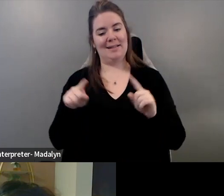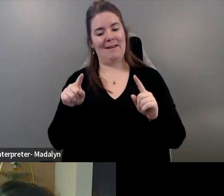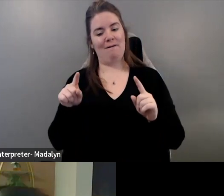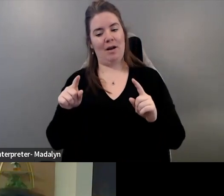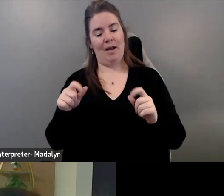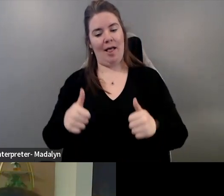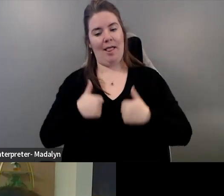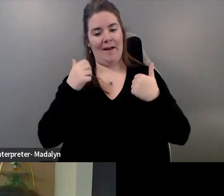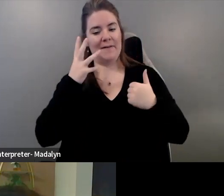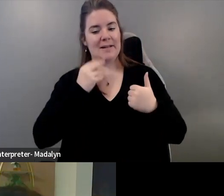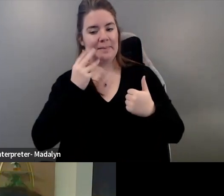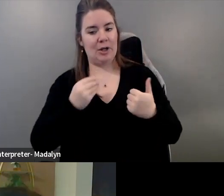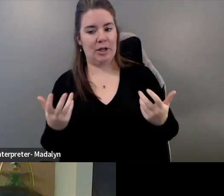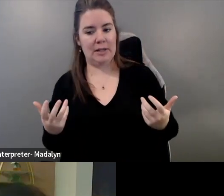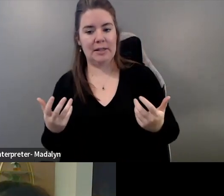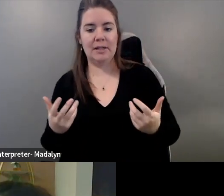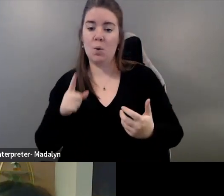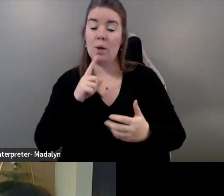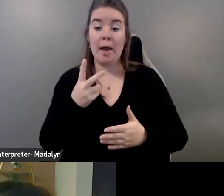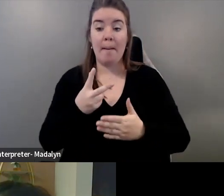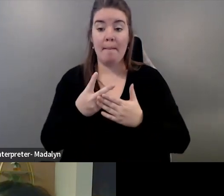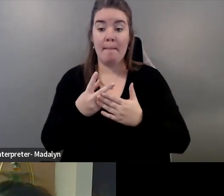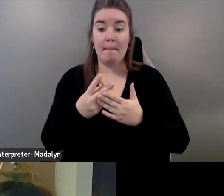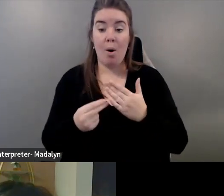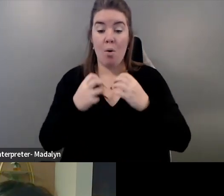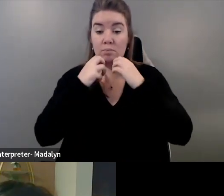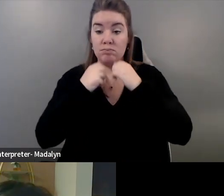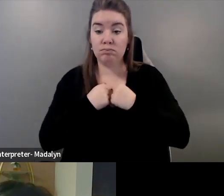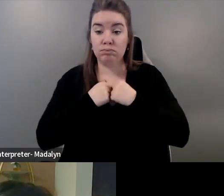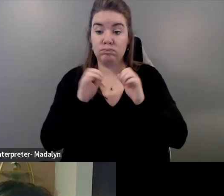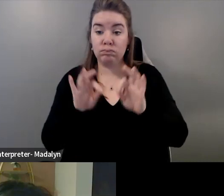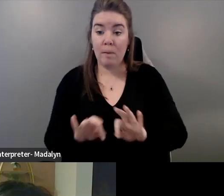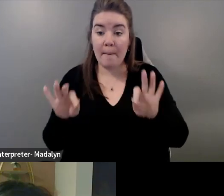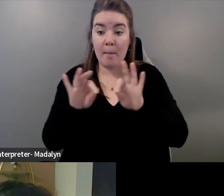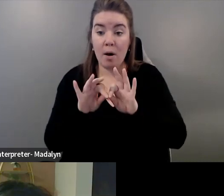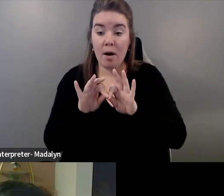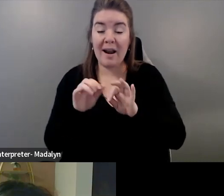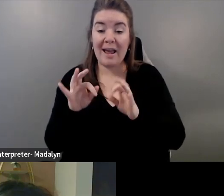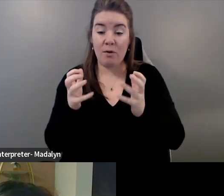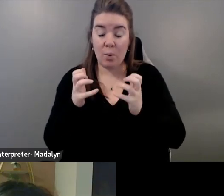than I did, and both of those are valuable and super important if we're going to make IL strong.